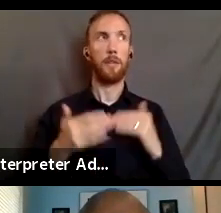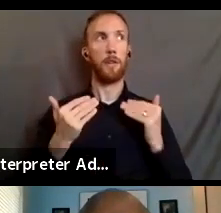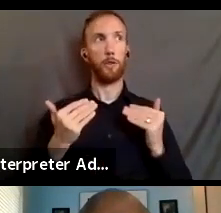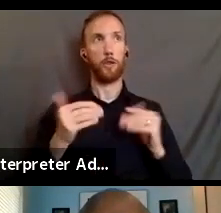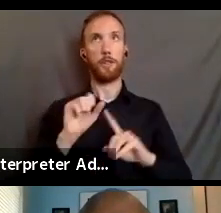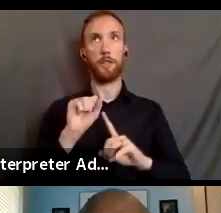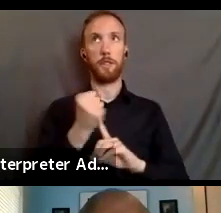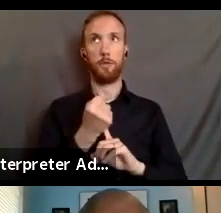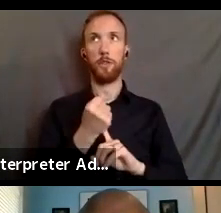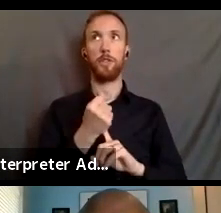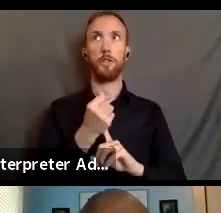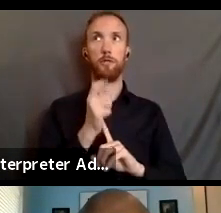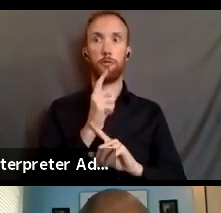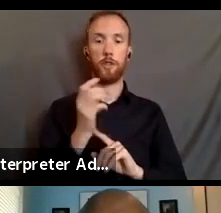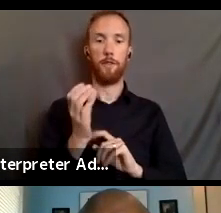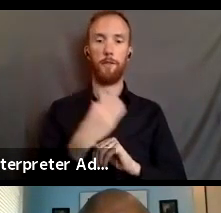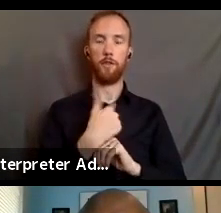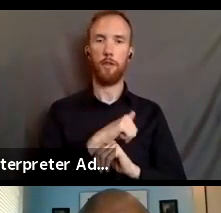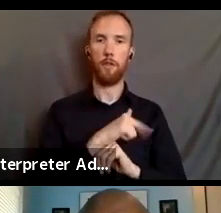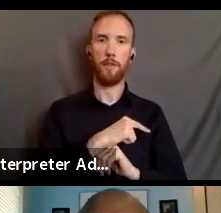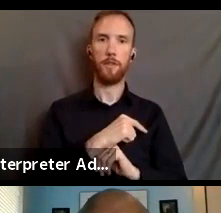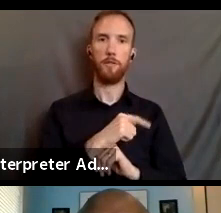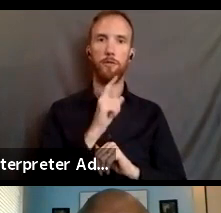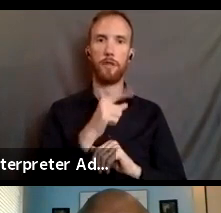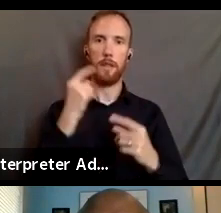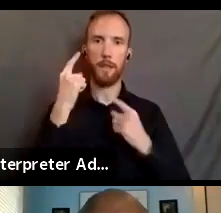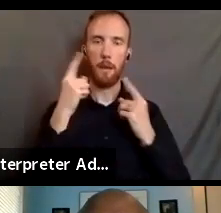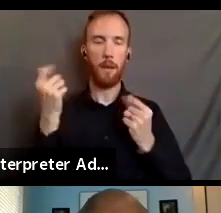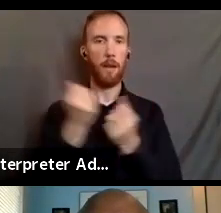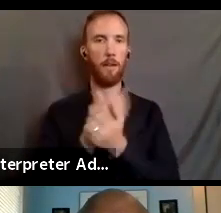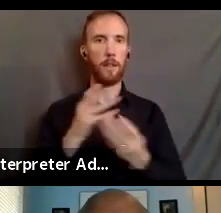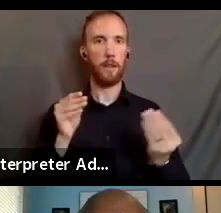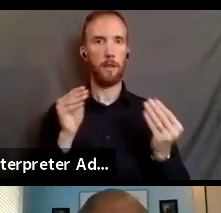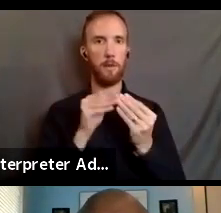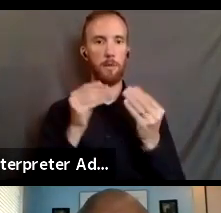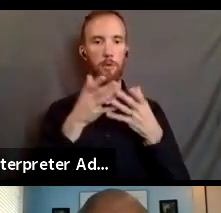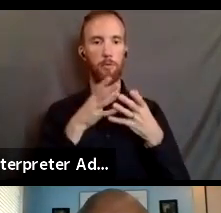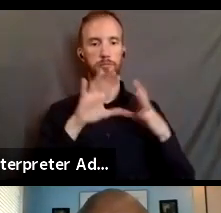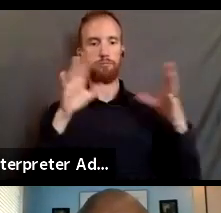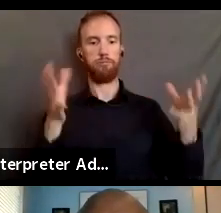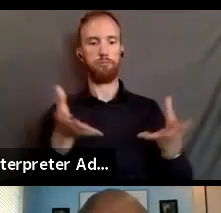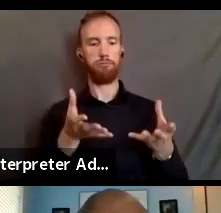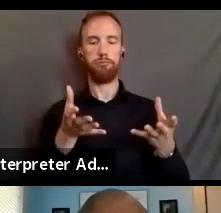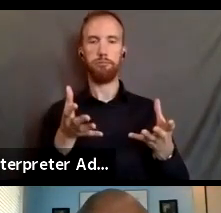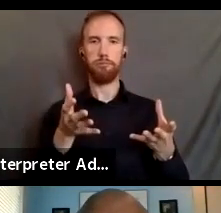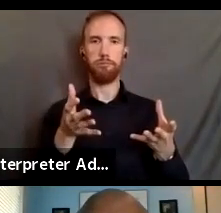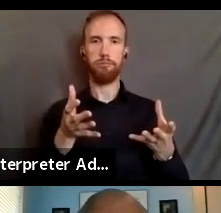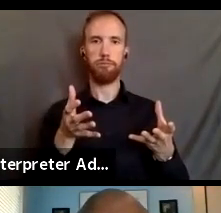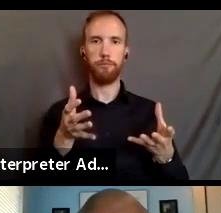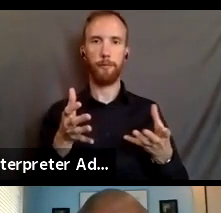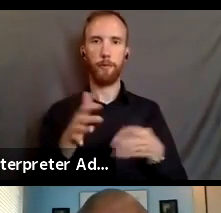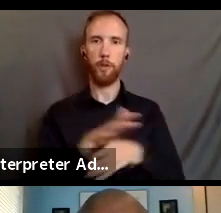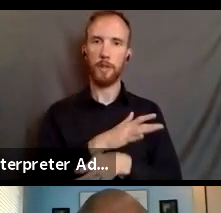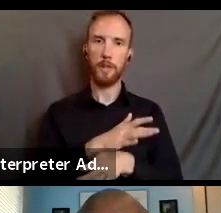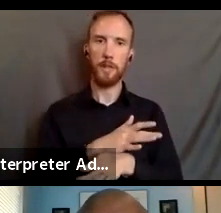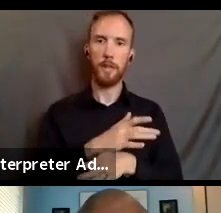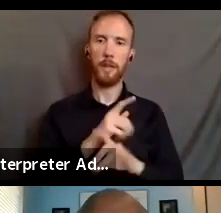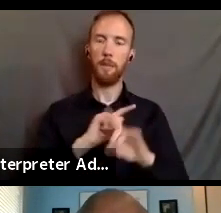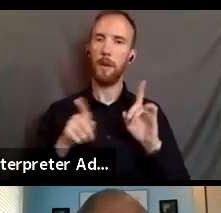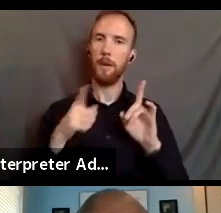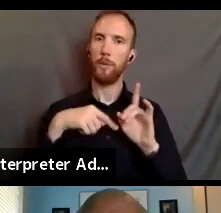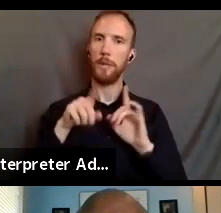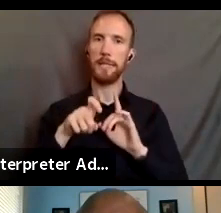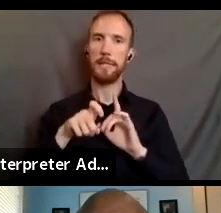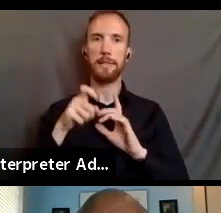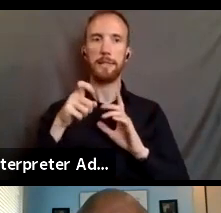pushing us to rethink that model uh but we also need to be careful about how do we think about that model because we still don't see quality in that model